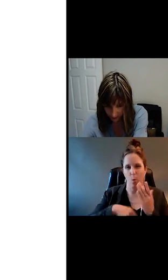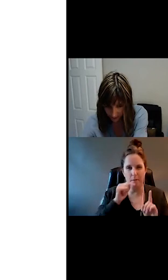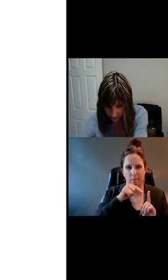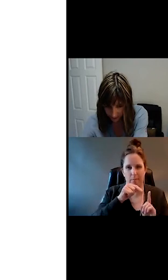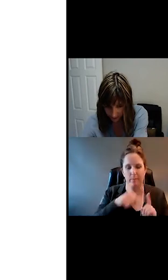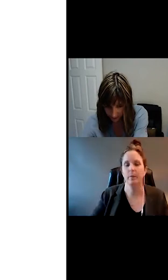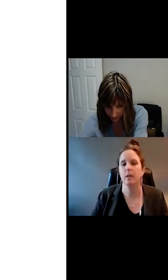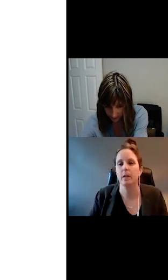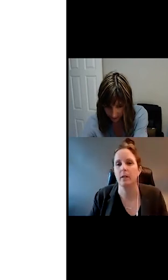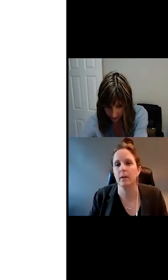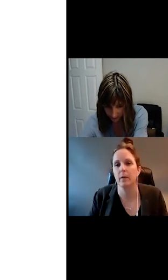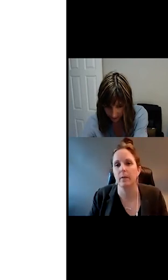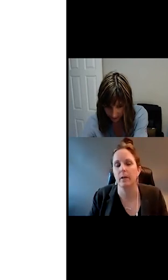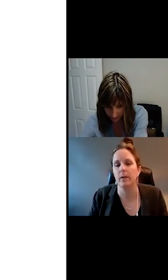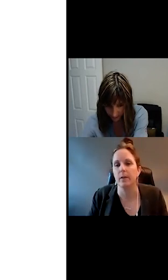Okay.